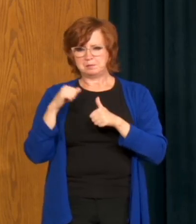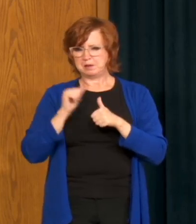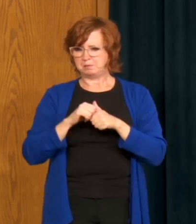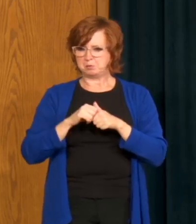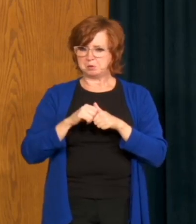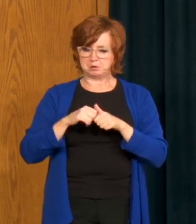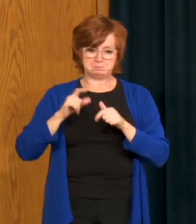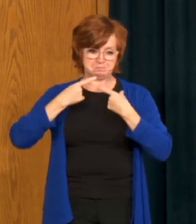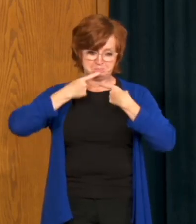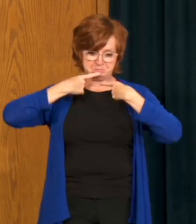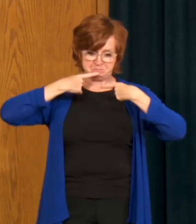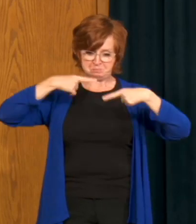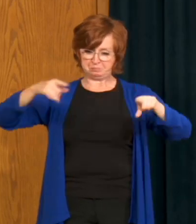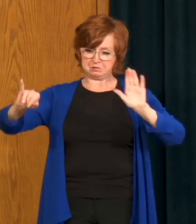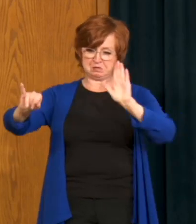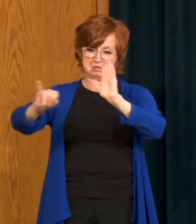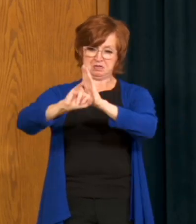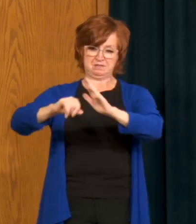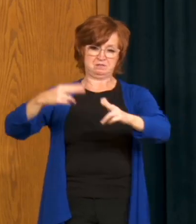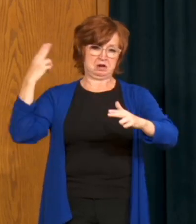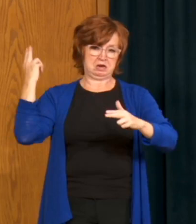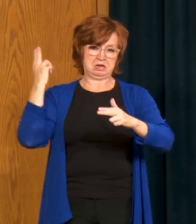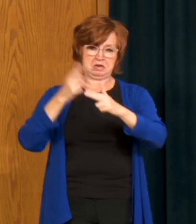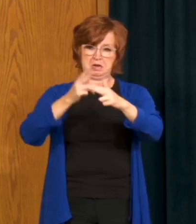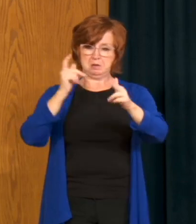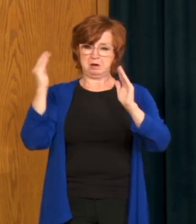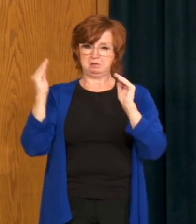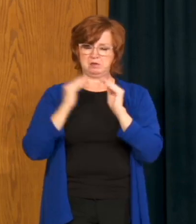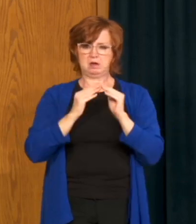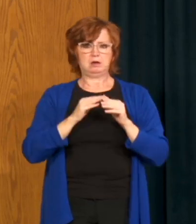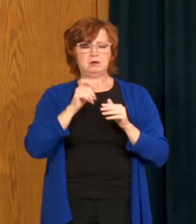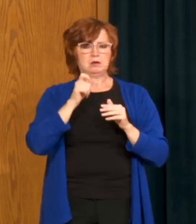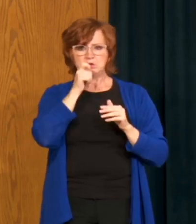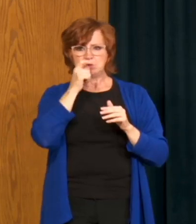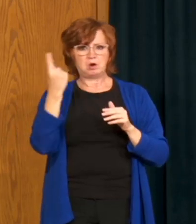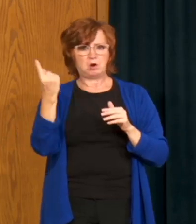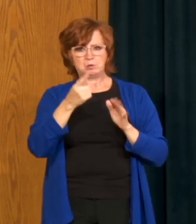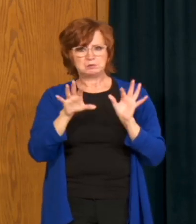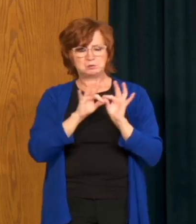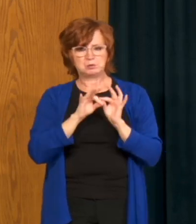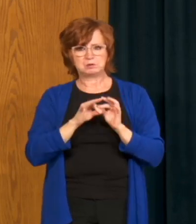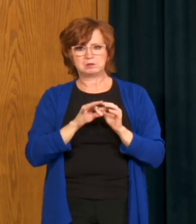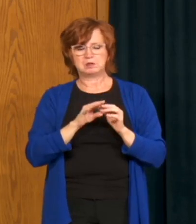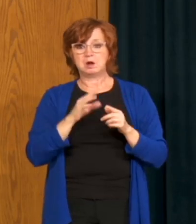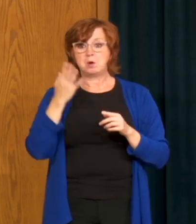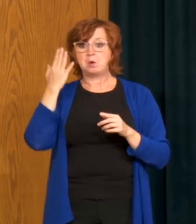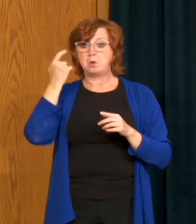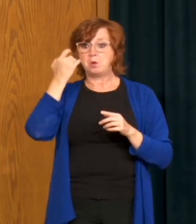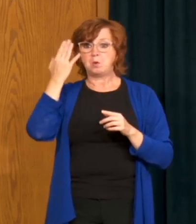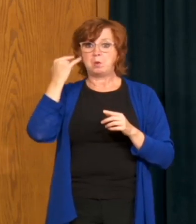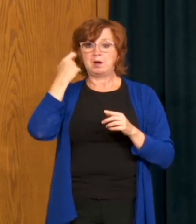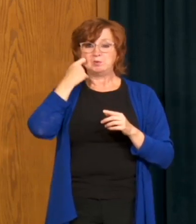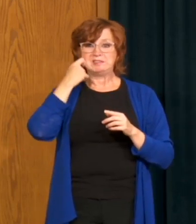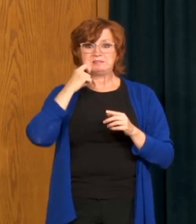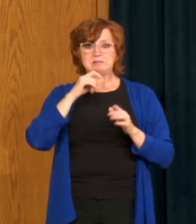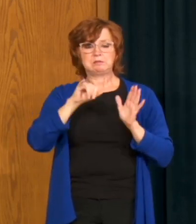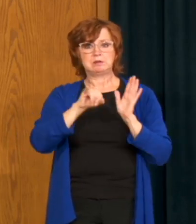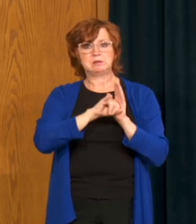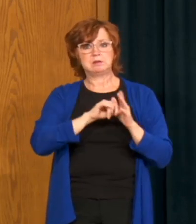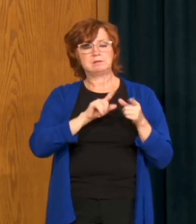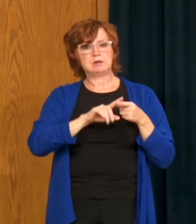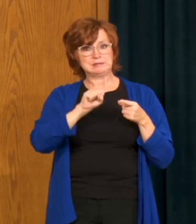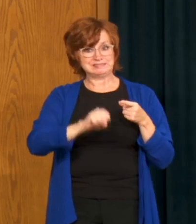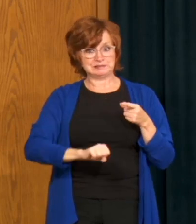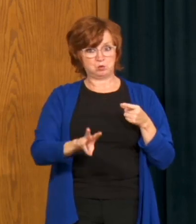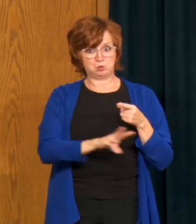And similarly in the Southwest and Central West, although there's been large numbers, most of them are actually due to active case finding. And we need to understand